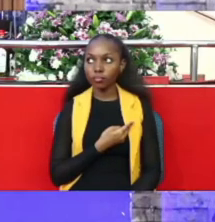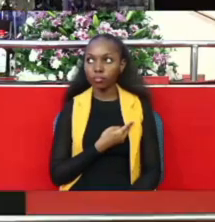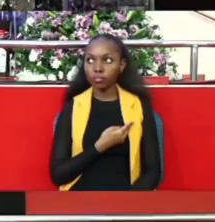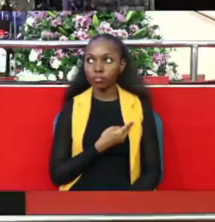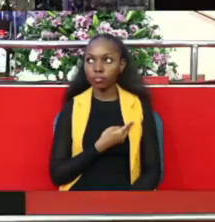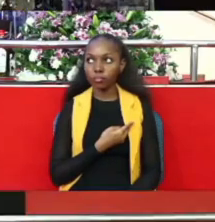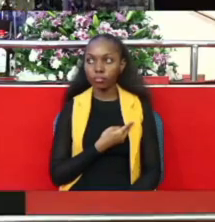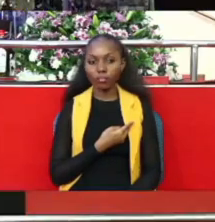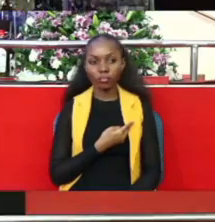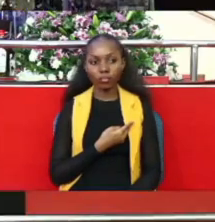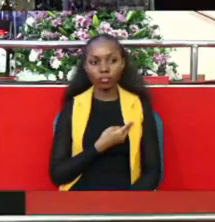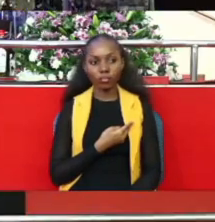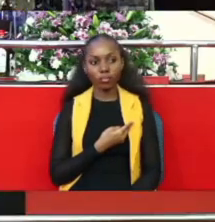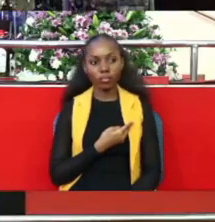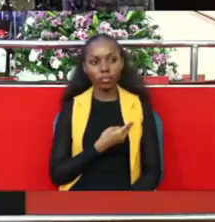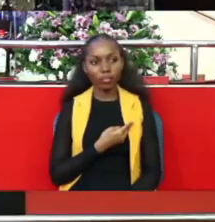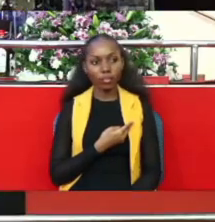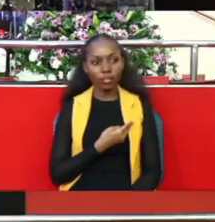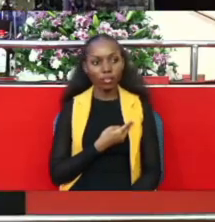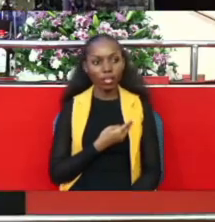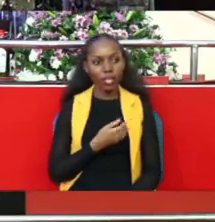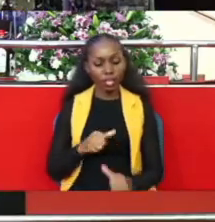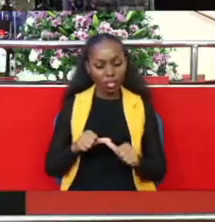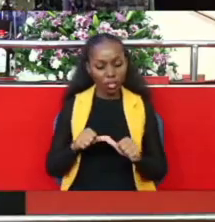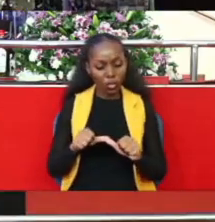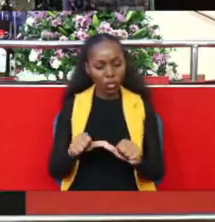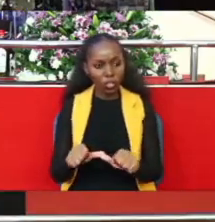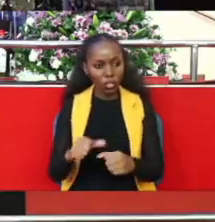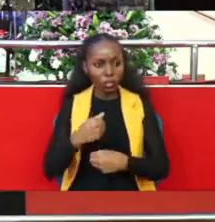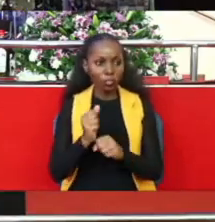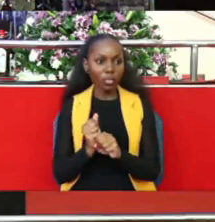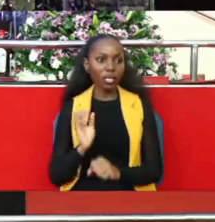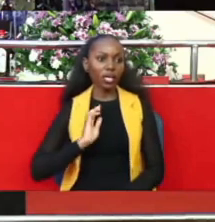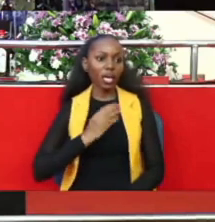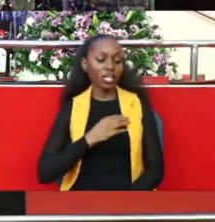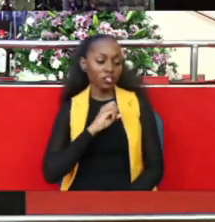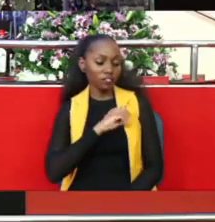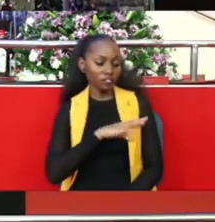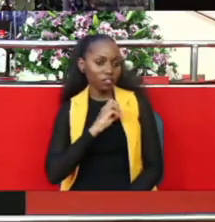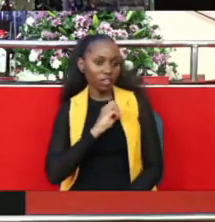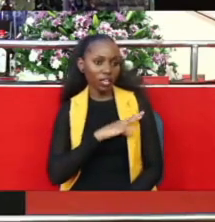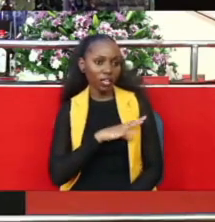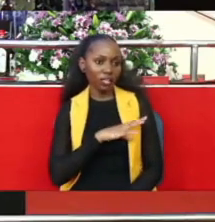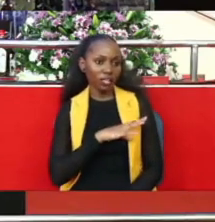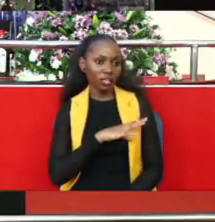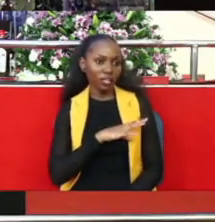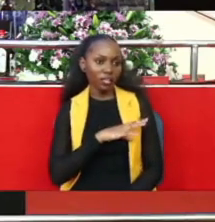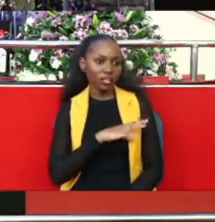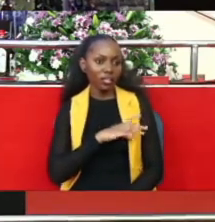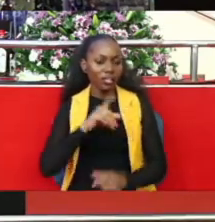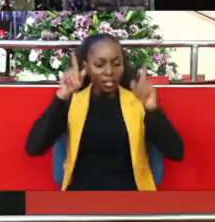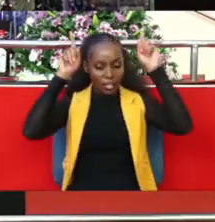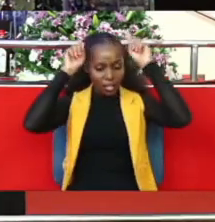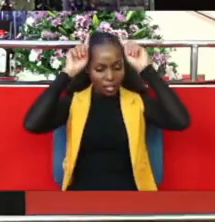He can continue spreading fear in our lives. Ndiye akaendelea kutuwekea woga ndani yetu. He can continue causing us to